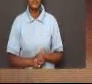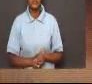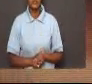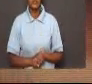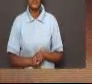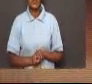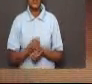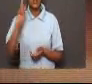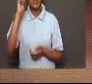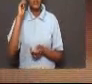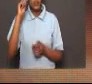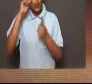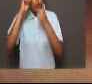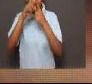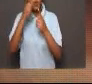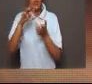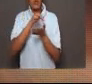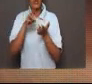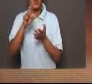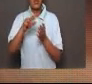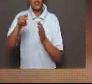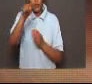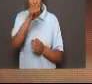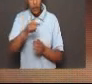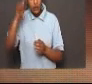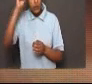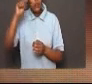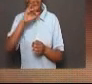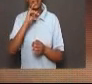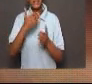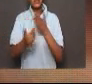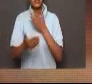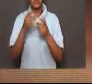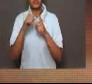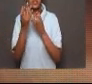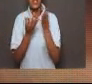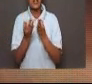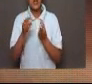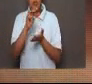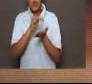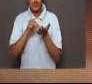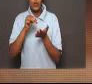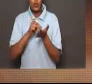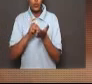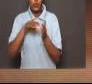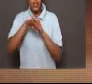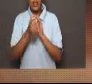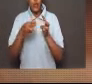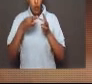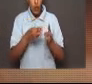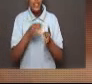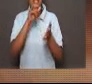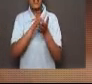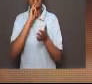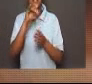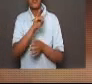The goal of molecular orbital theory is simply to describe molecules in a way that